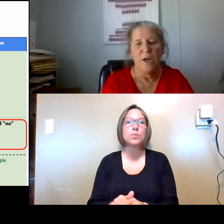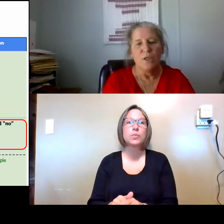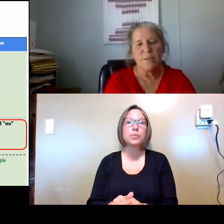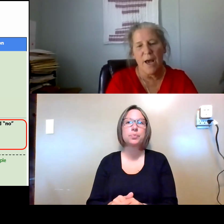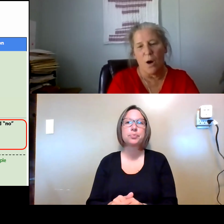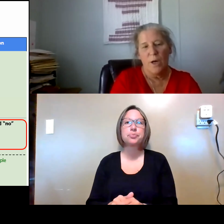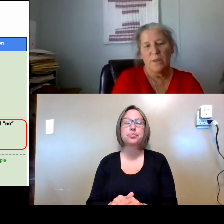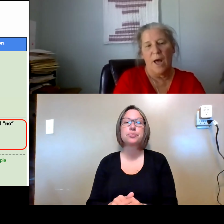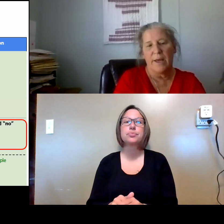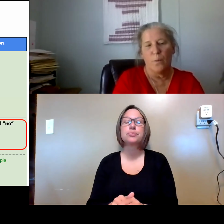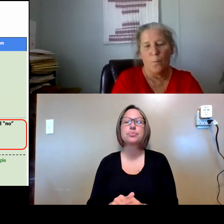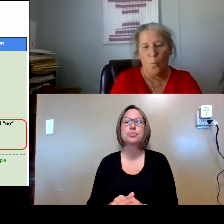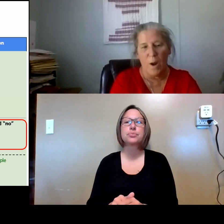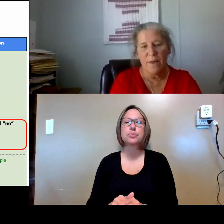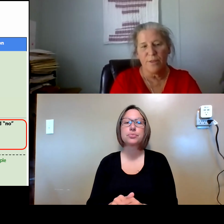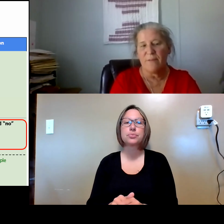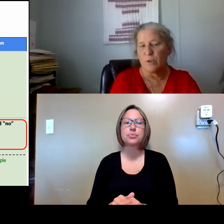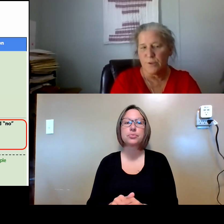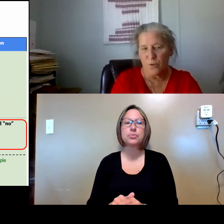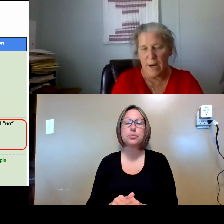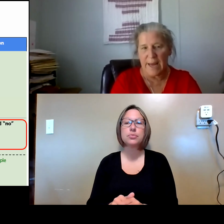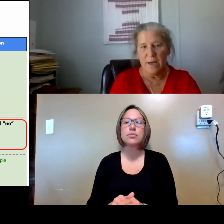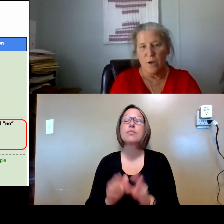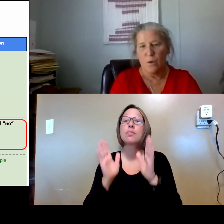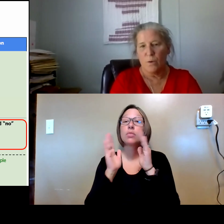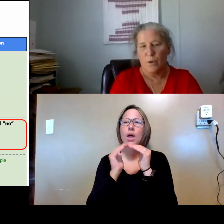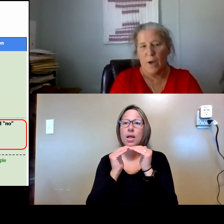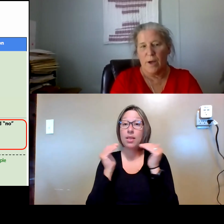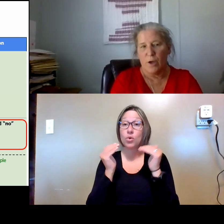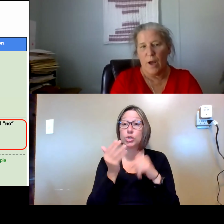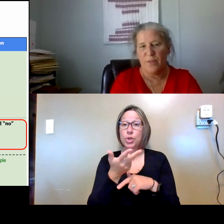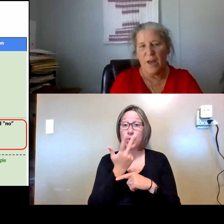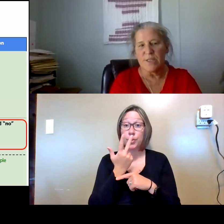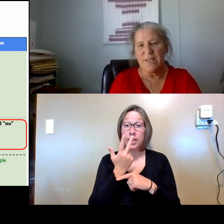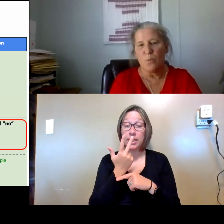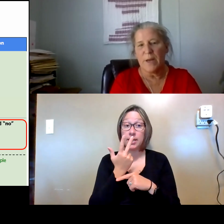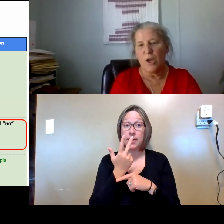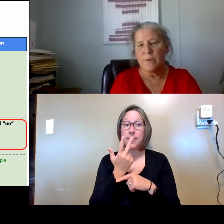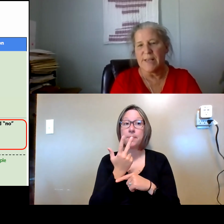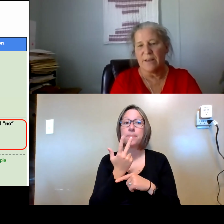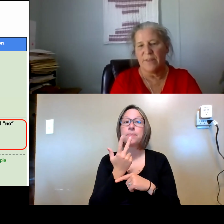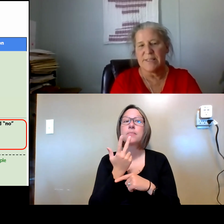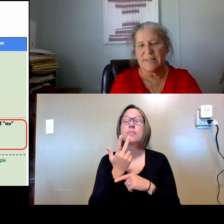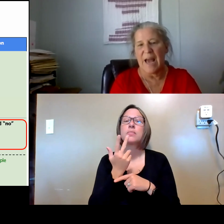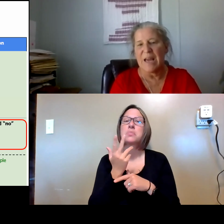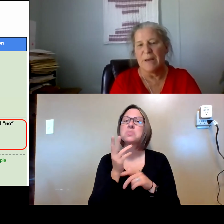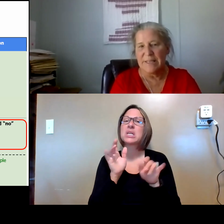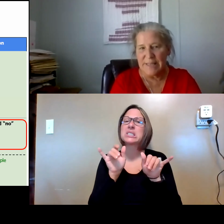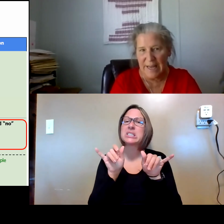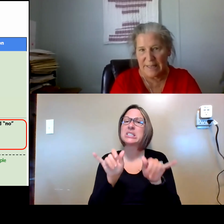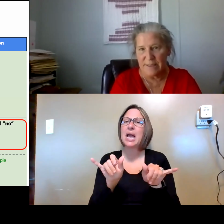Okay. So like with levels 3, they'll still be using these